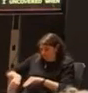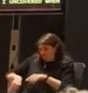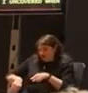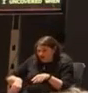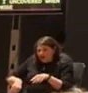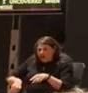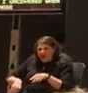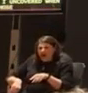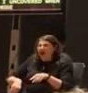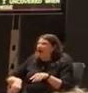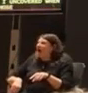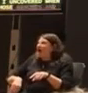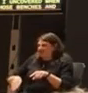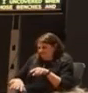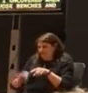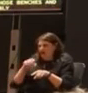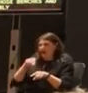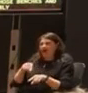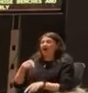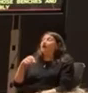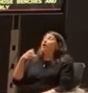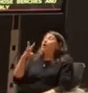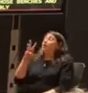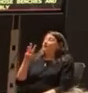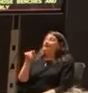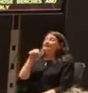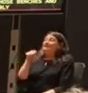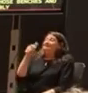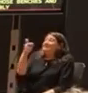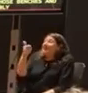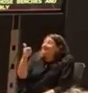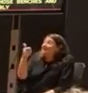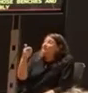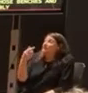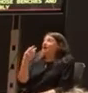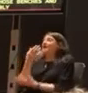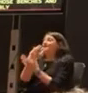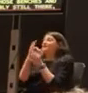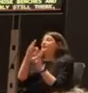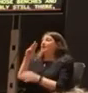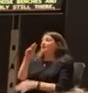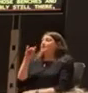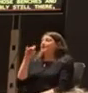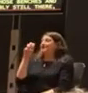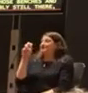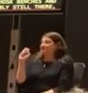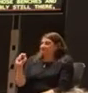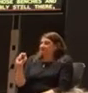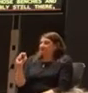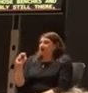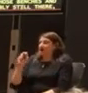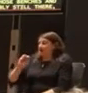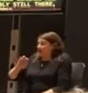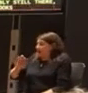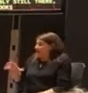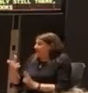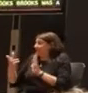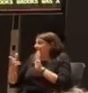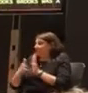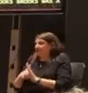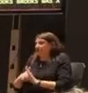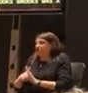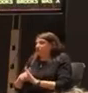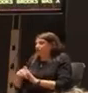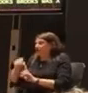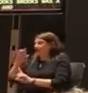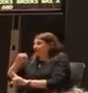there, William Gross was a Freemason, and his signature are on those stained glasses, him, his wife, and